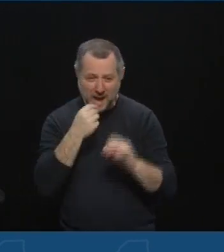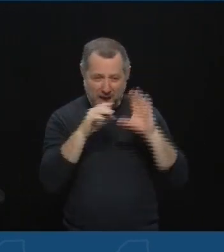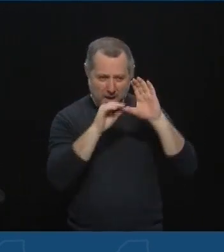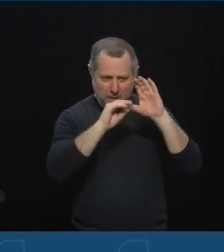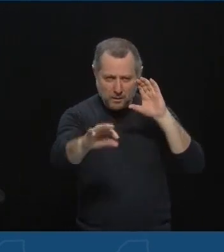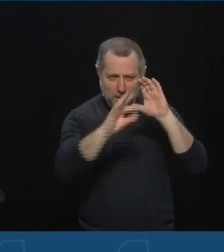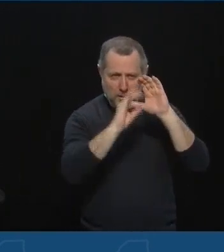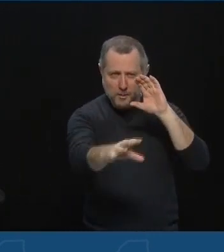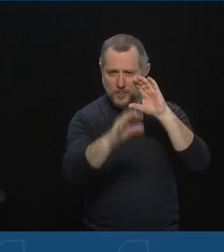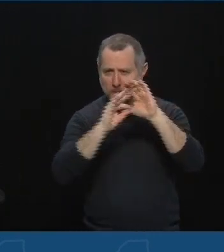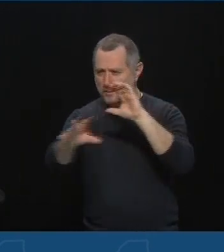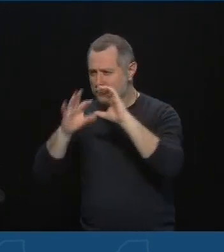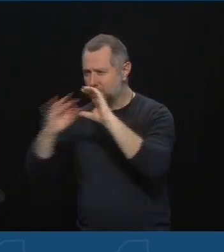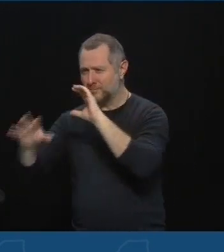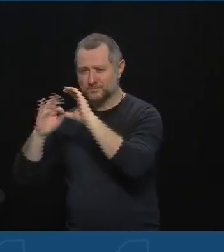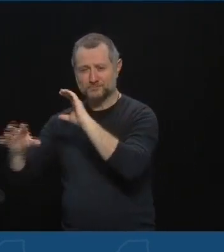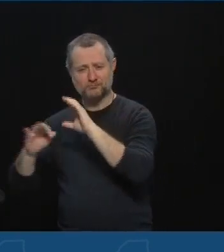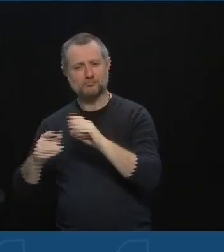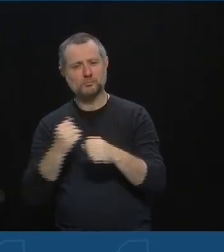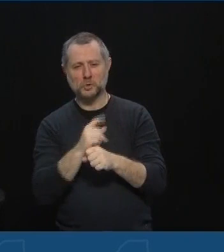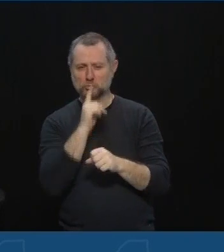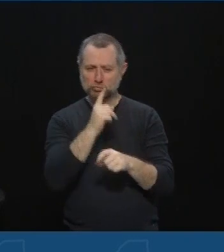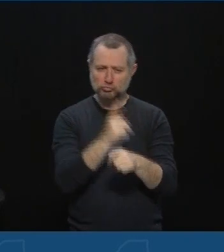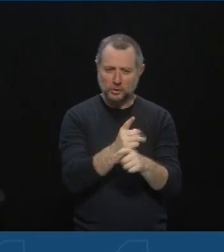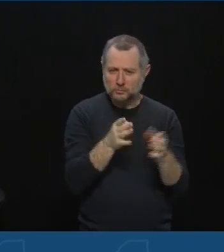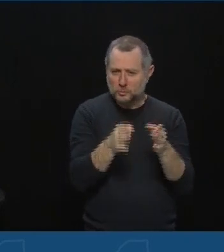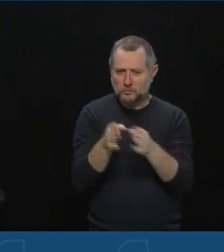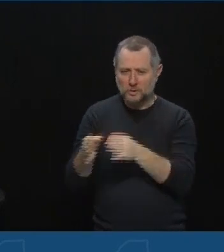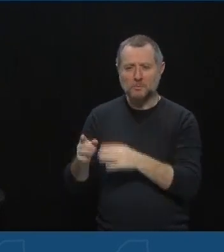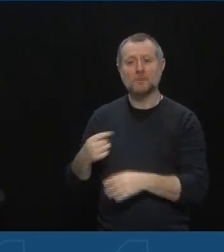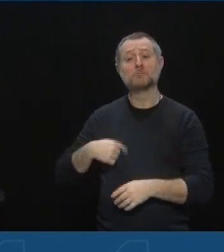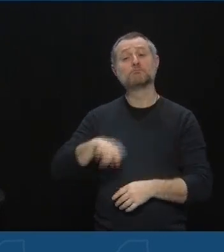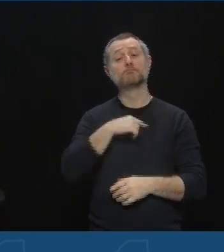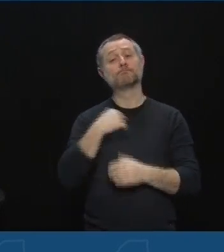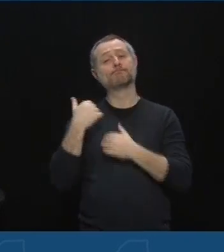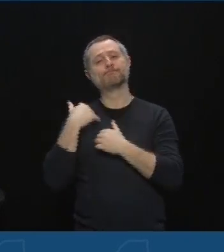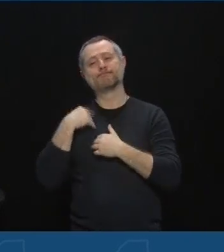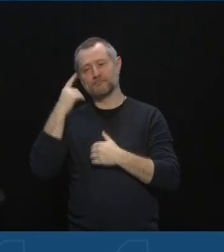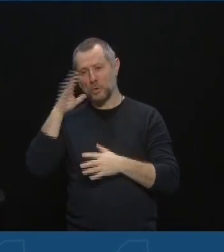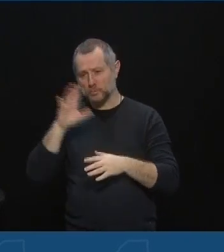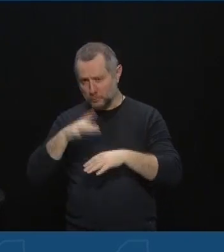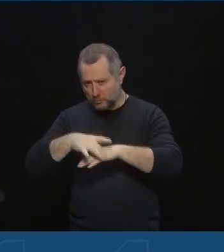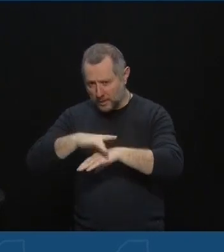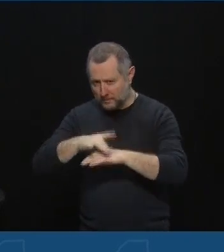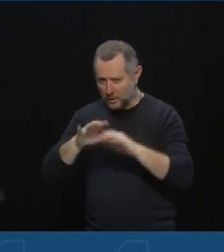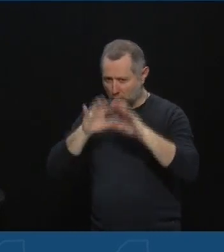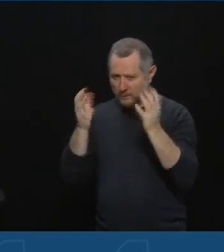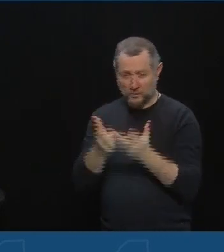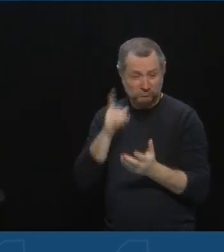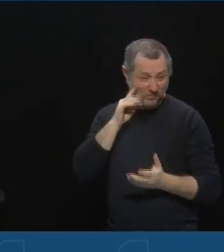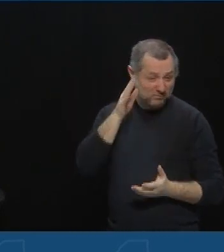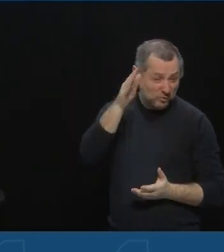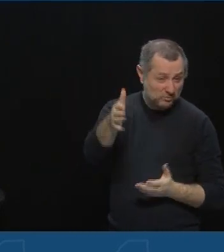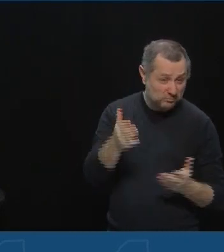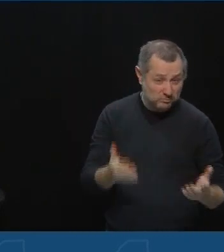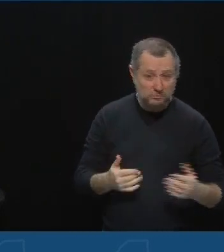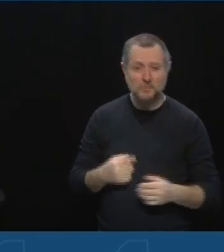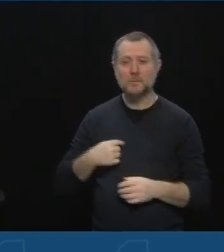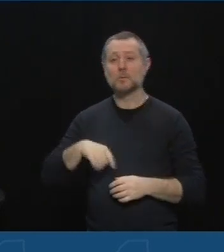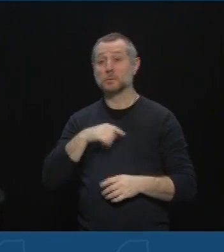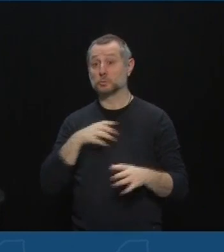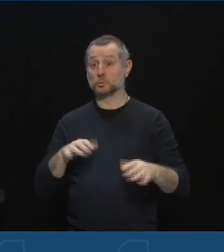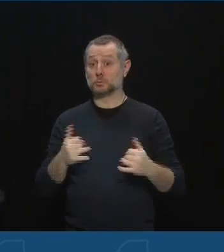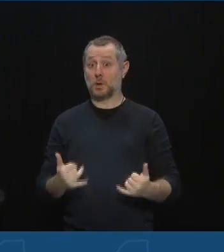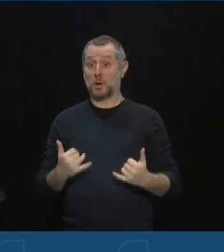what we're responsible to do. You know, we are the stewards of this climate and this planet for the future. What happens now in our hands will make a